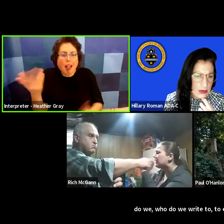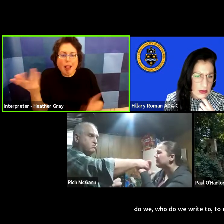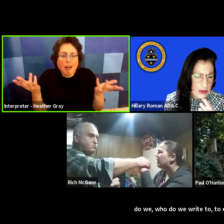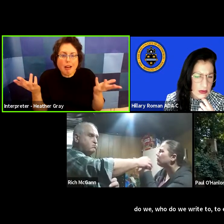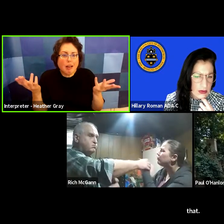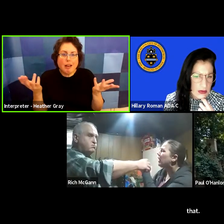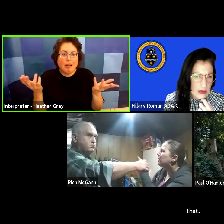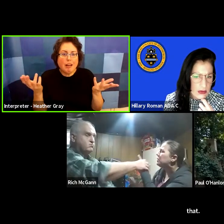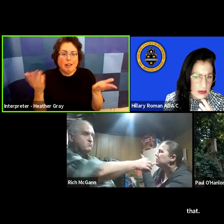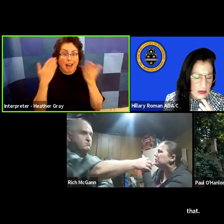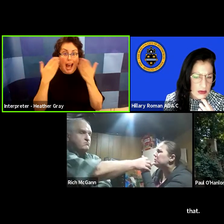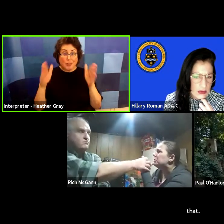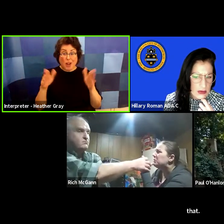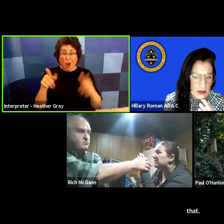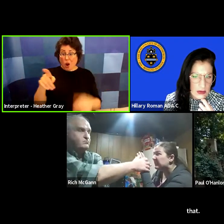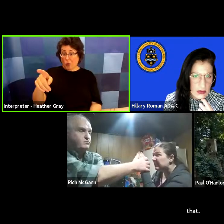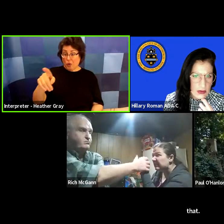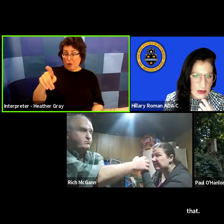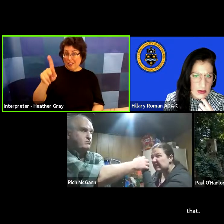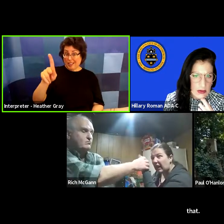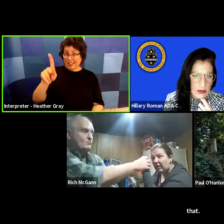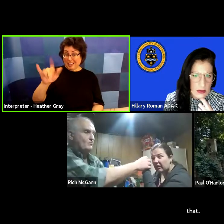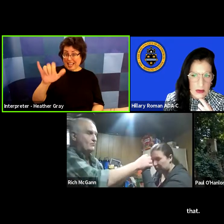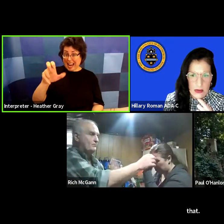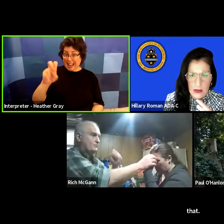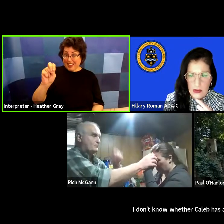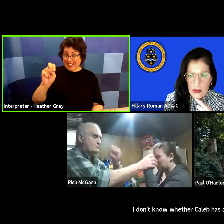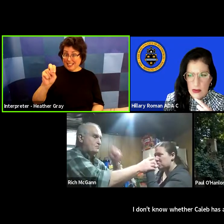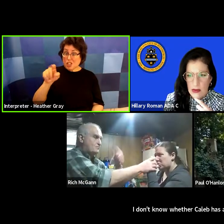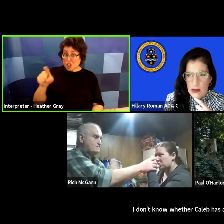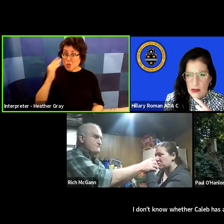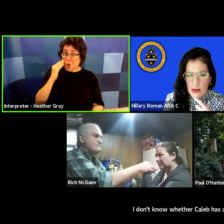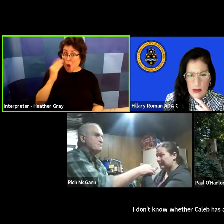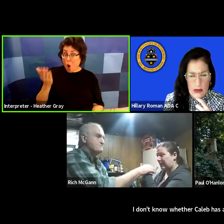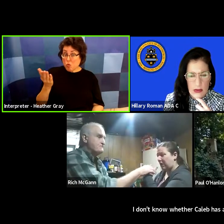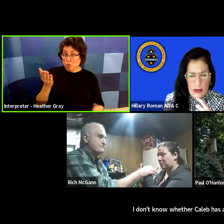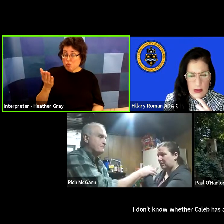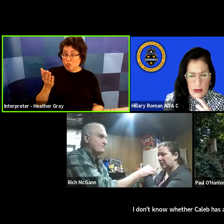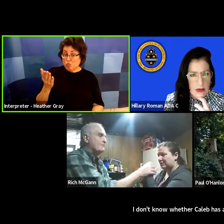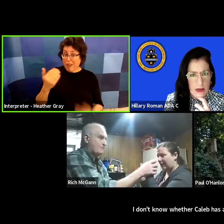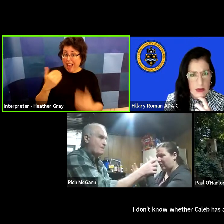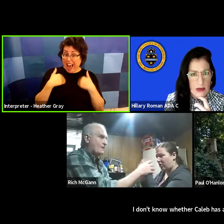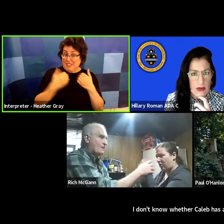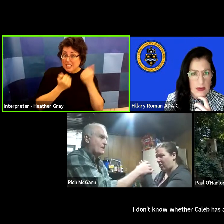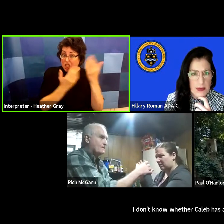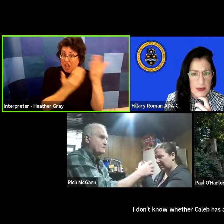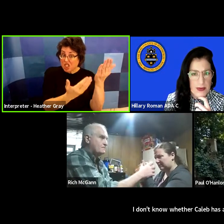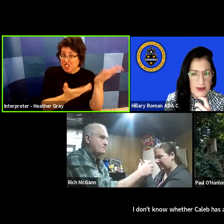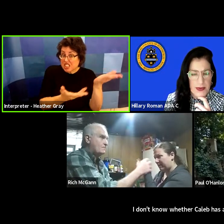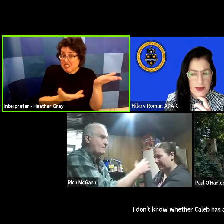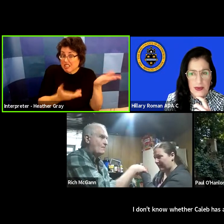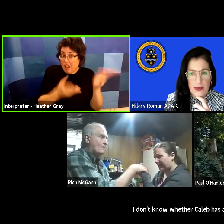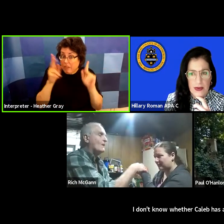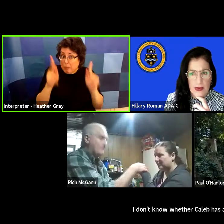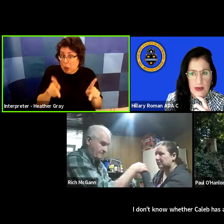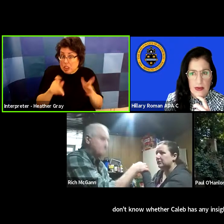I don't know whether Kaylin has any insight or suggestions.